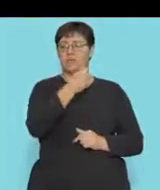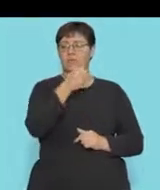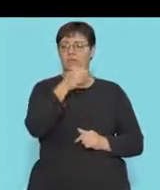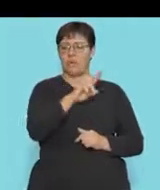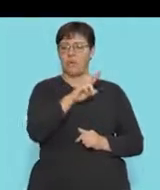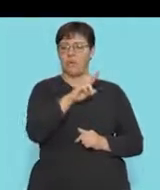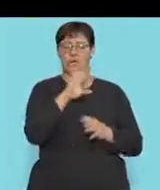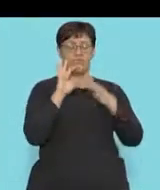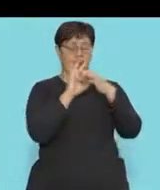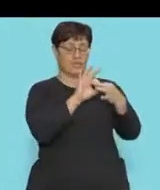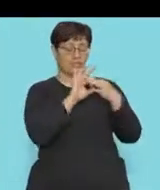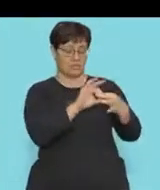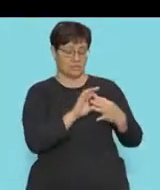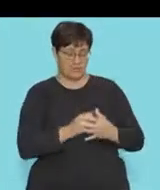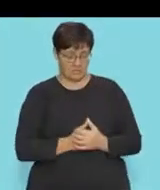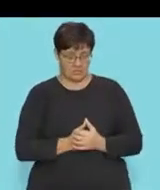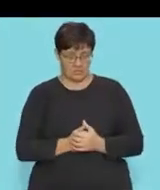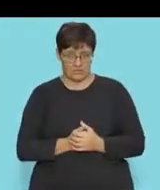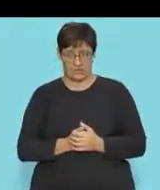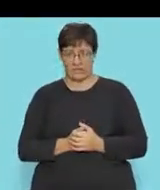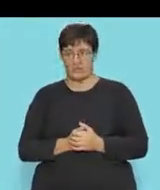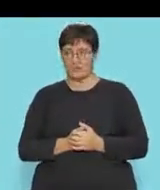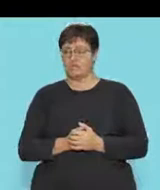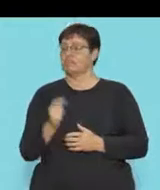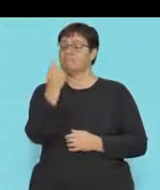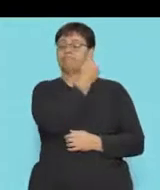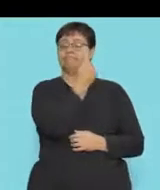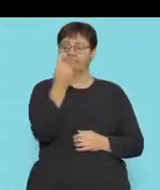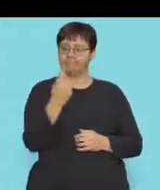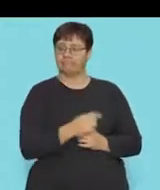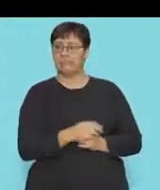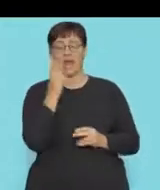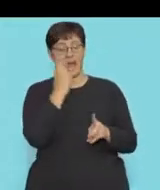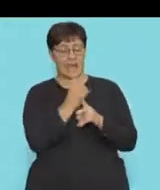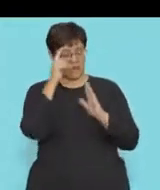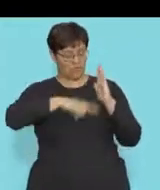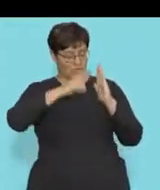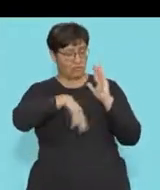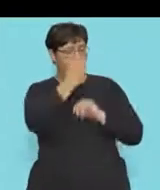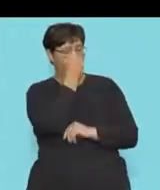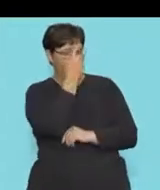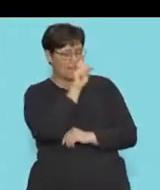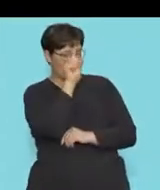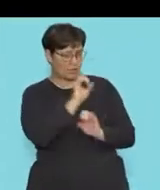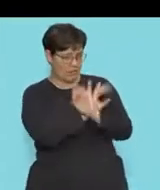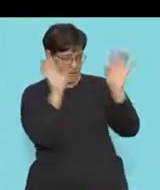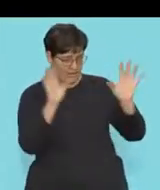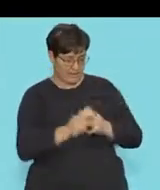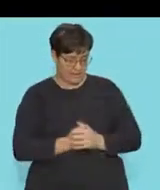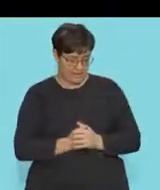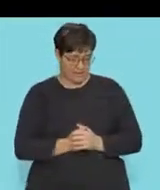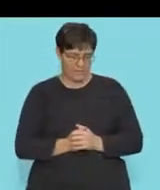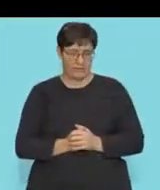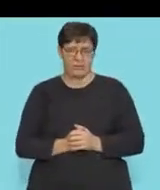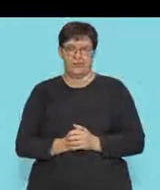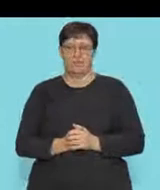at our options. So the options are, which of the following, I'm going to read the question again so that we understand the question properly before